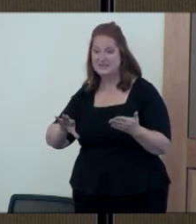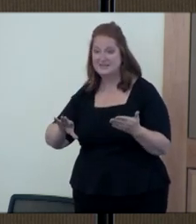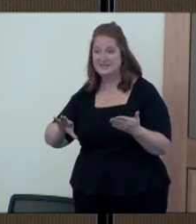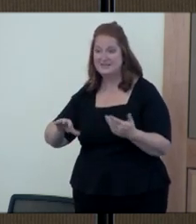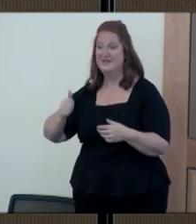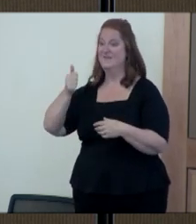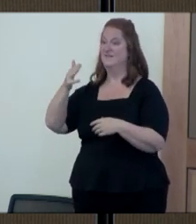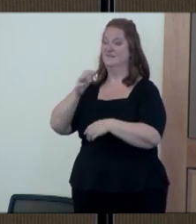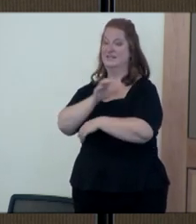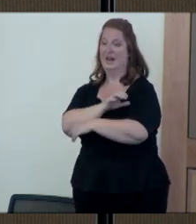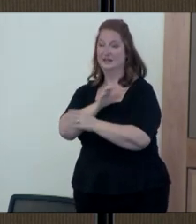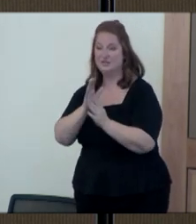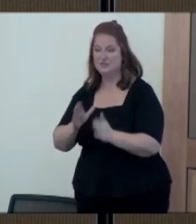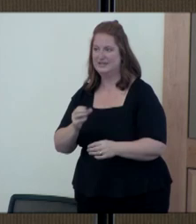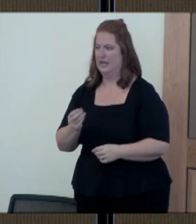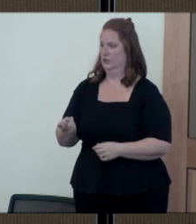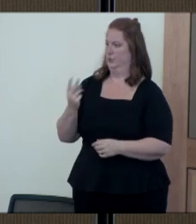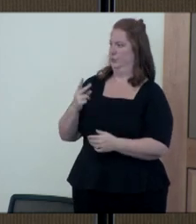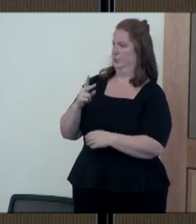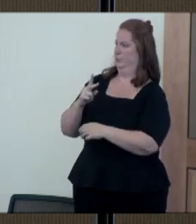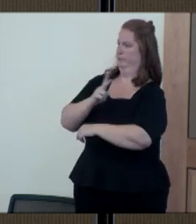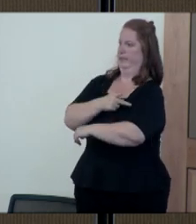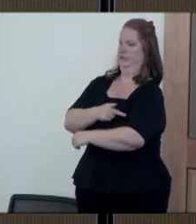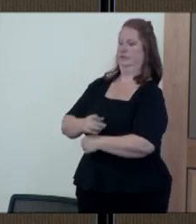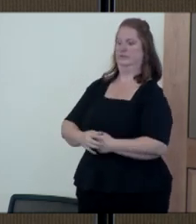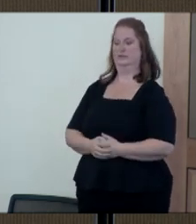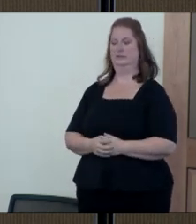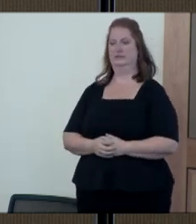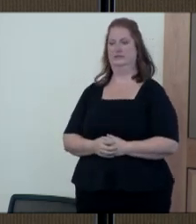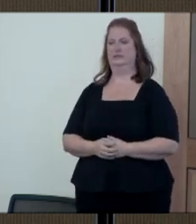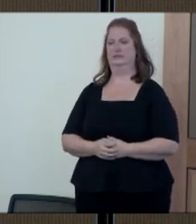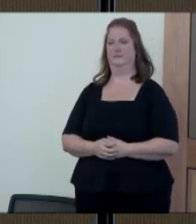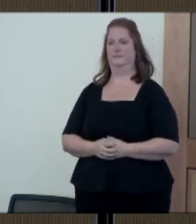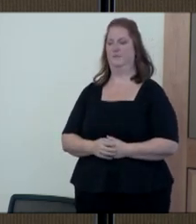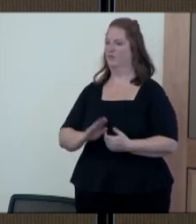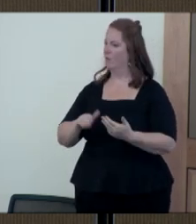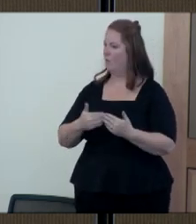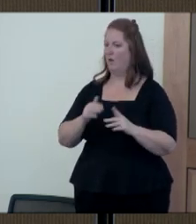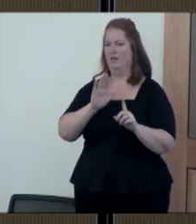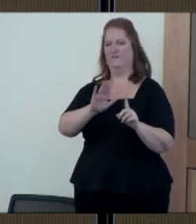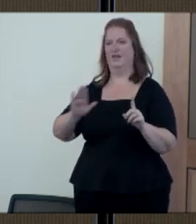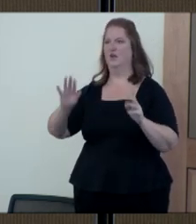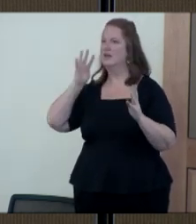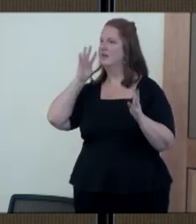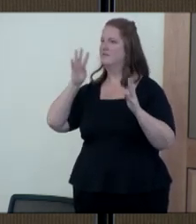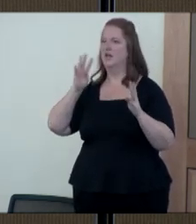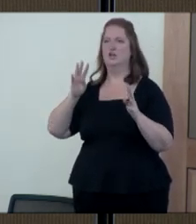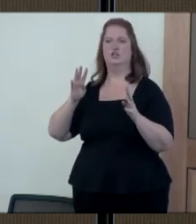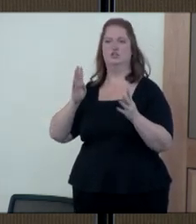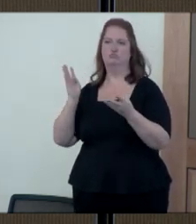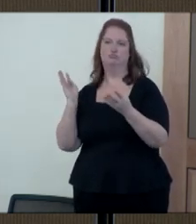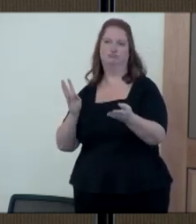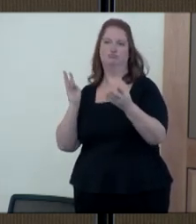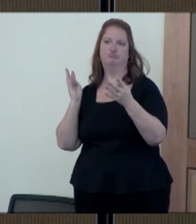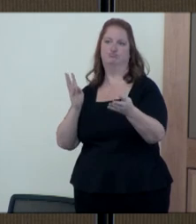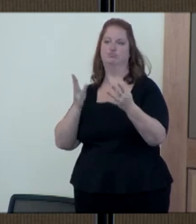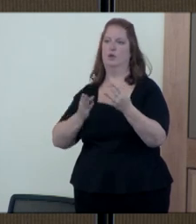15 clinicians, and 2 patients. And they all have innovations moving forward through the